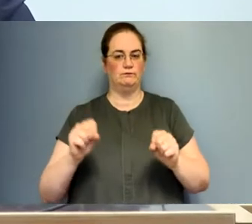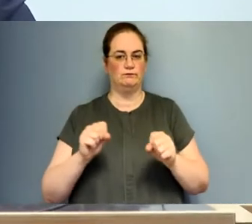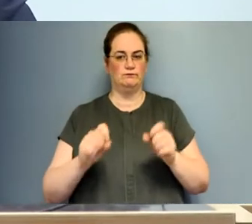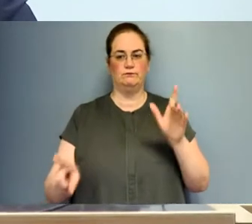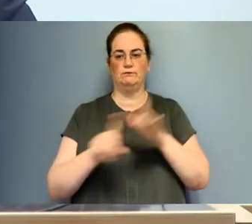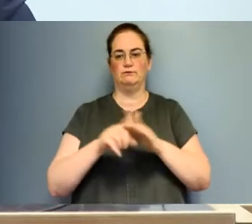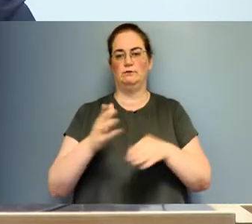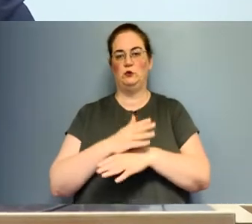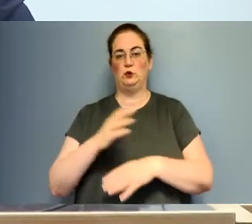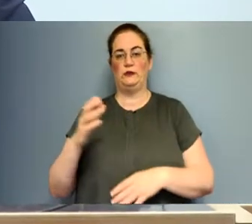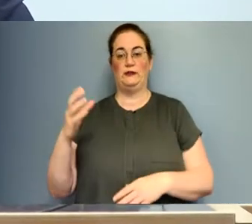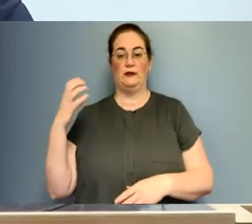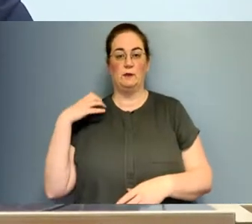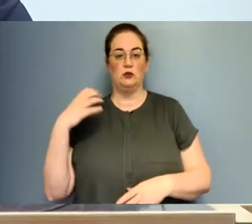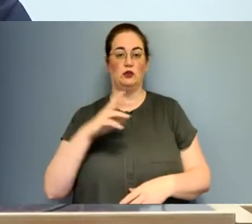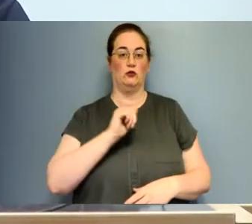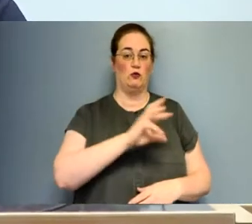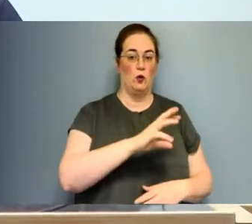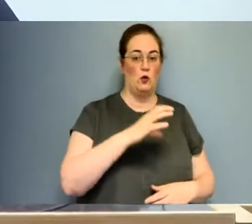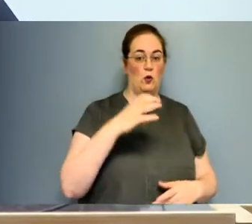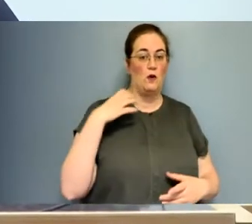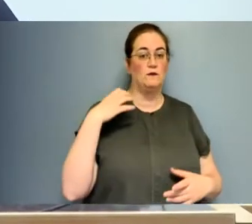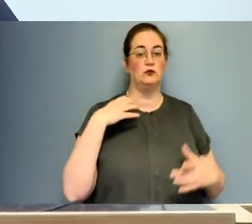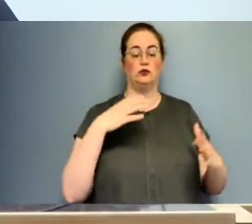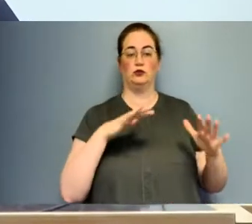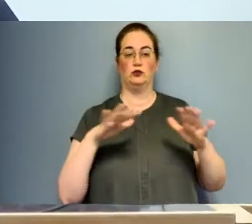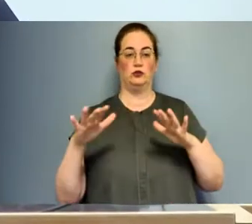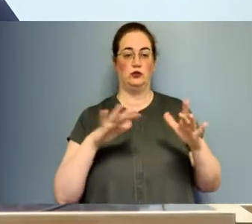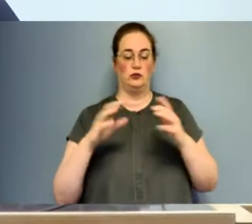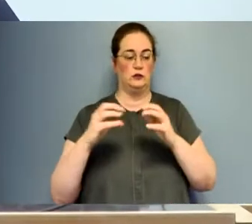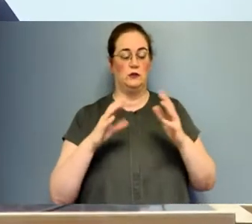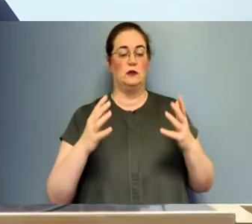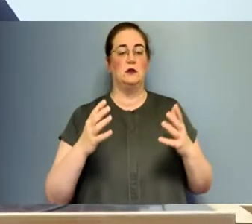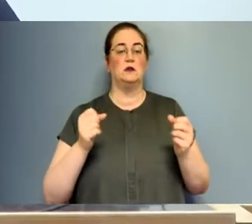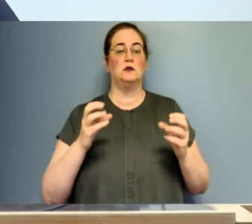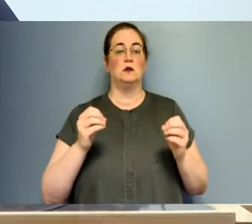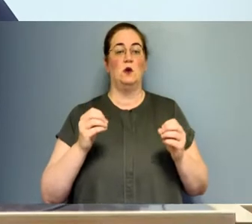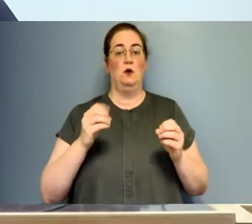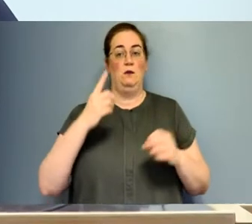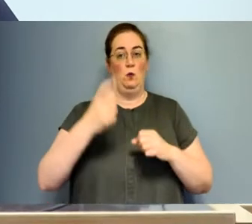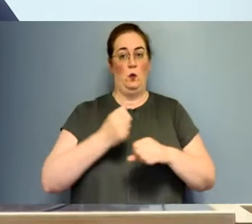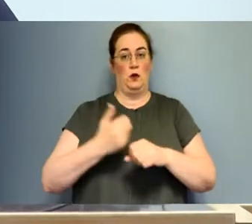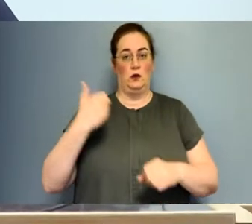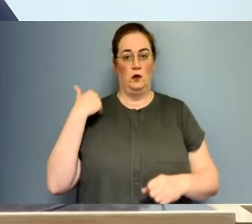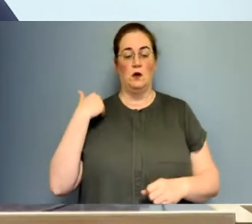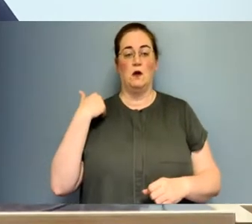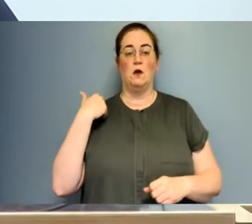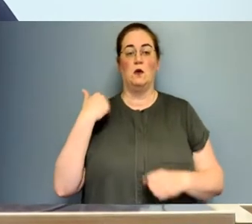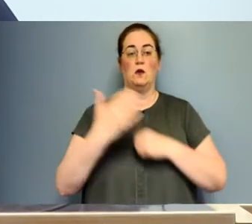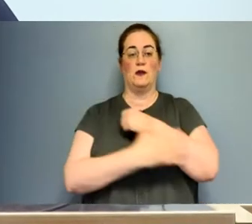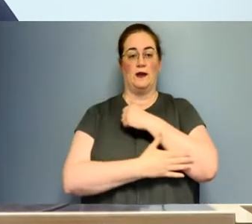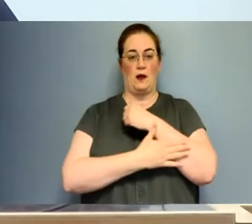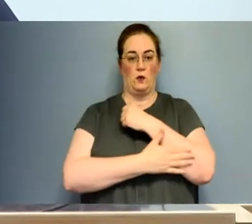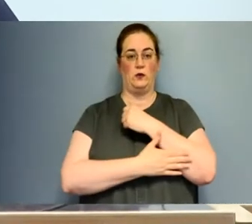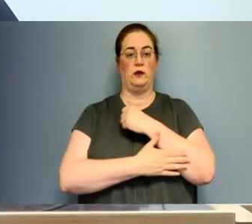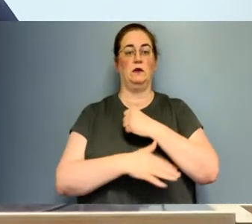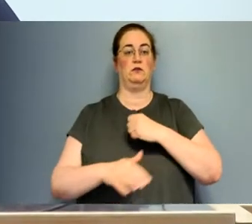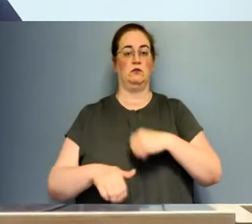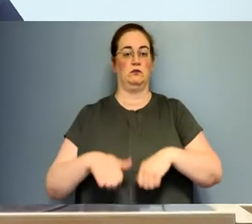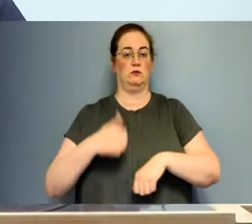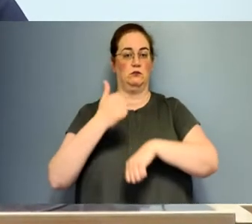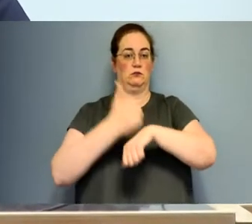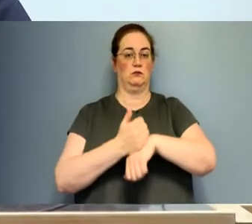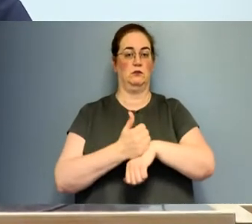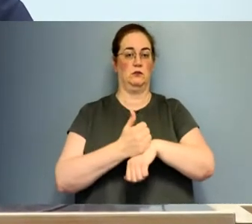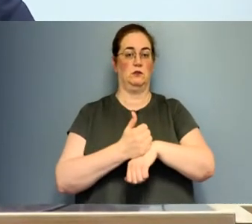the commissioners and row officers or between row officers. And so about a year ago, the county rolled out